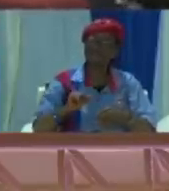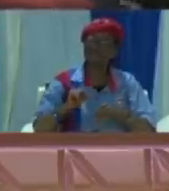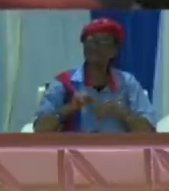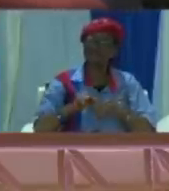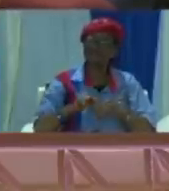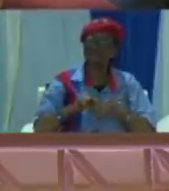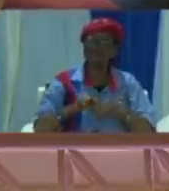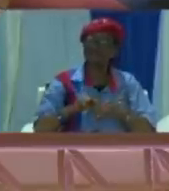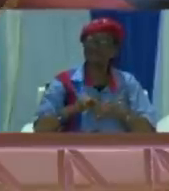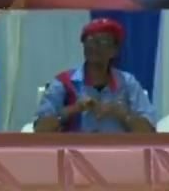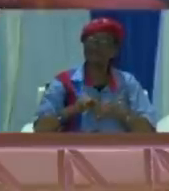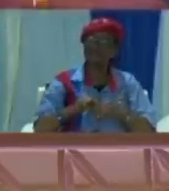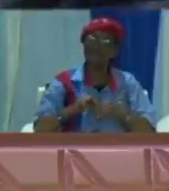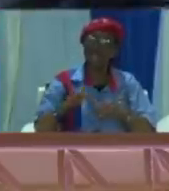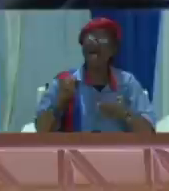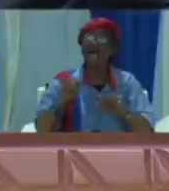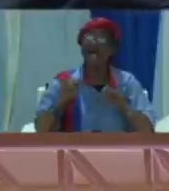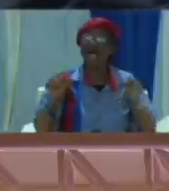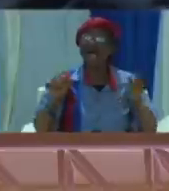glory be to God.